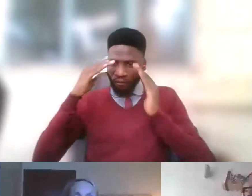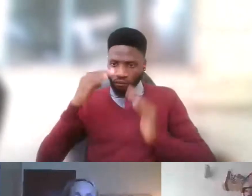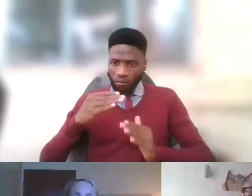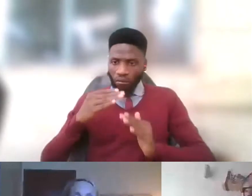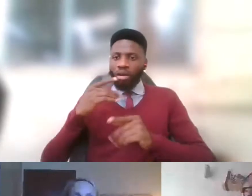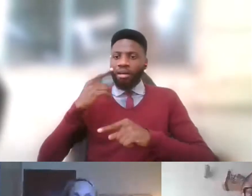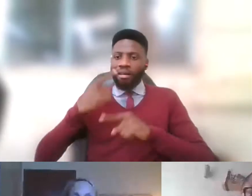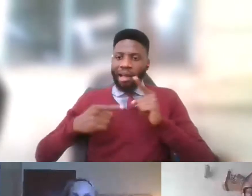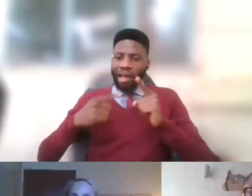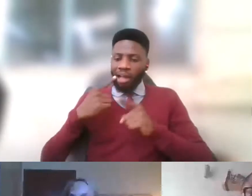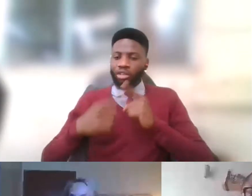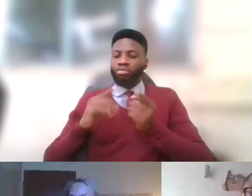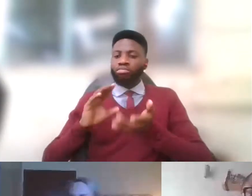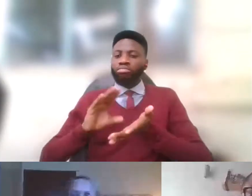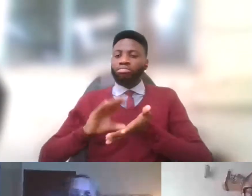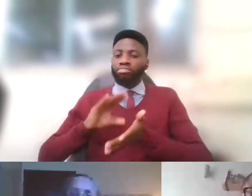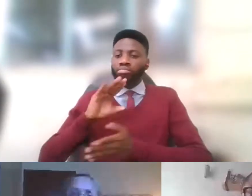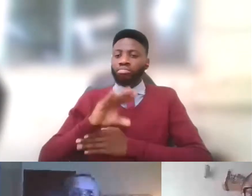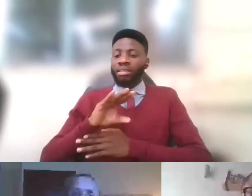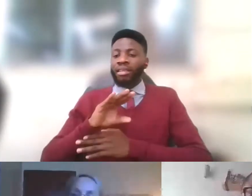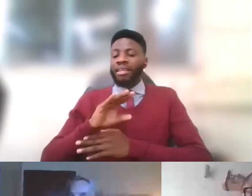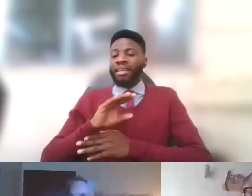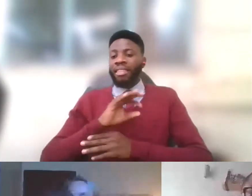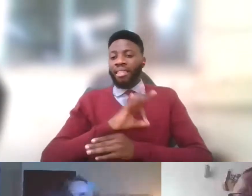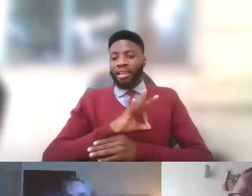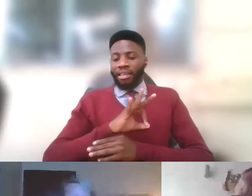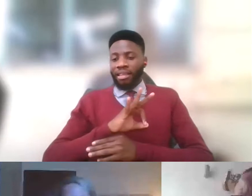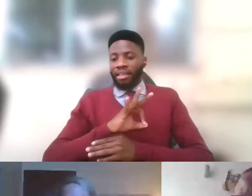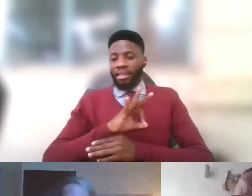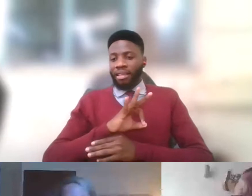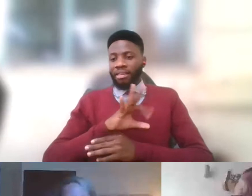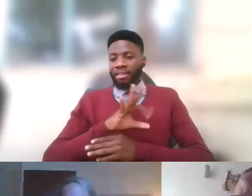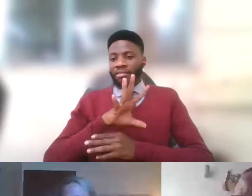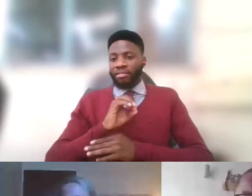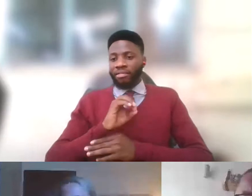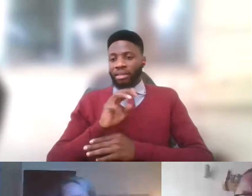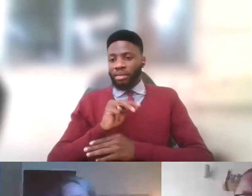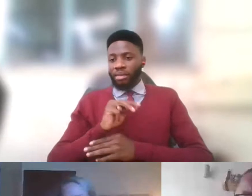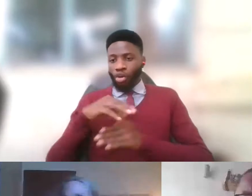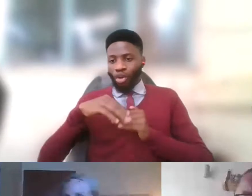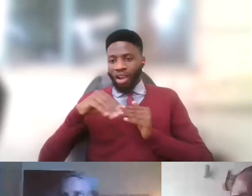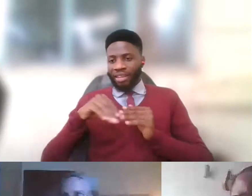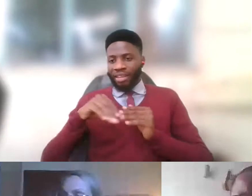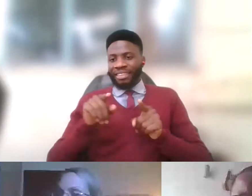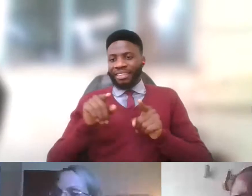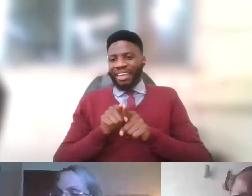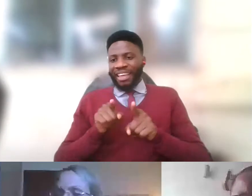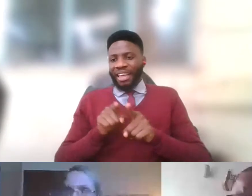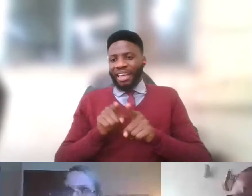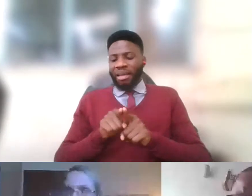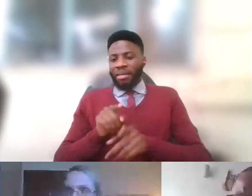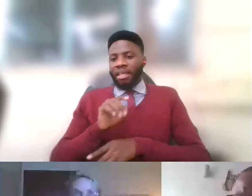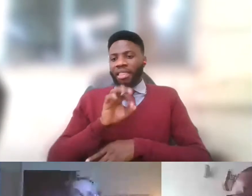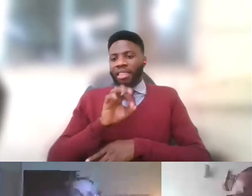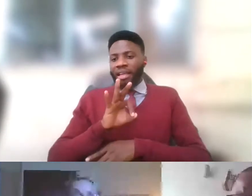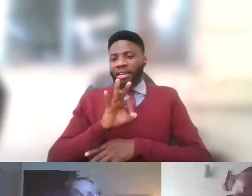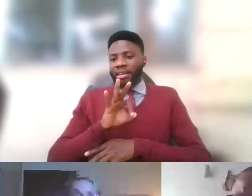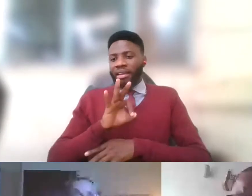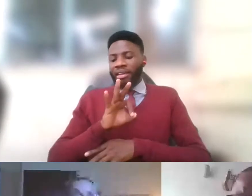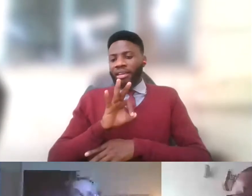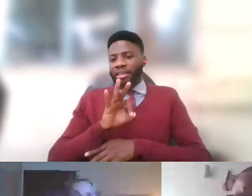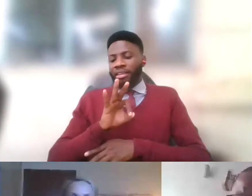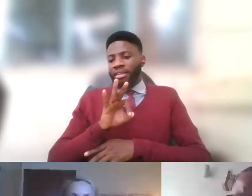Africa. In East Africa, we cover the 3 markets of Kenya, Uganda, and Tanzania. One of the things